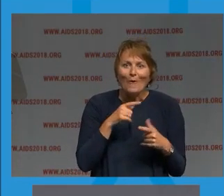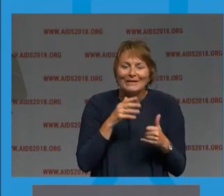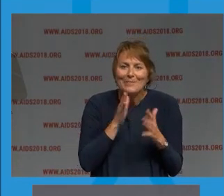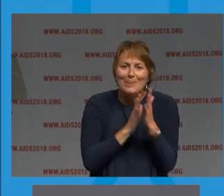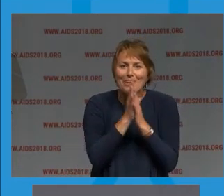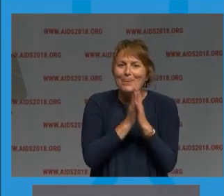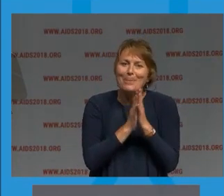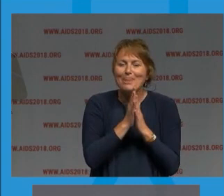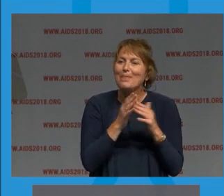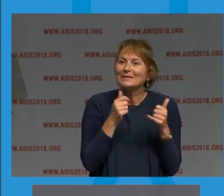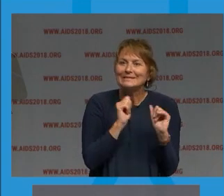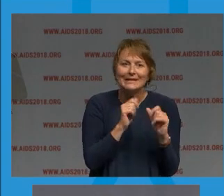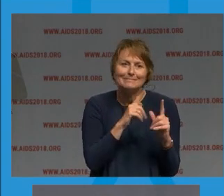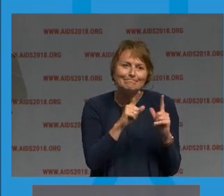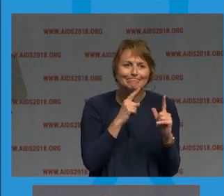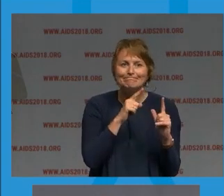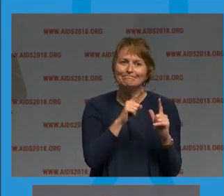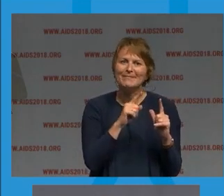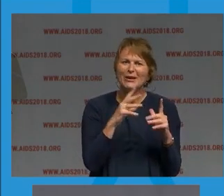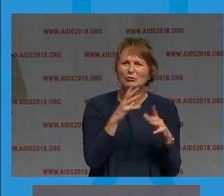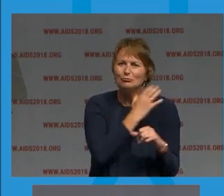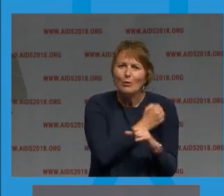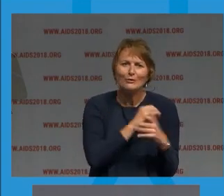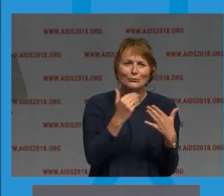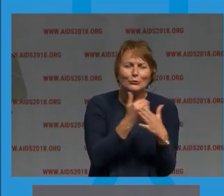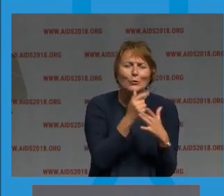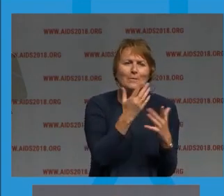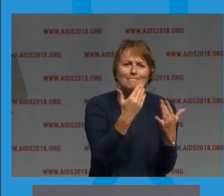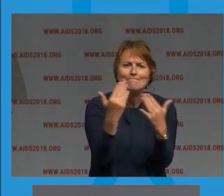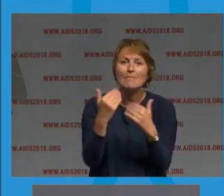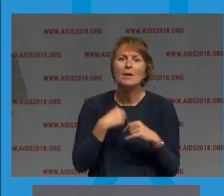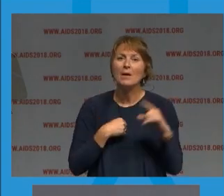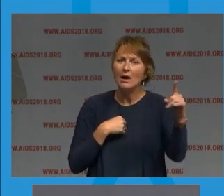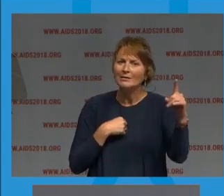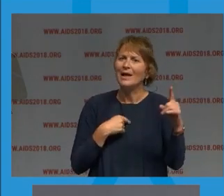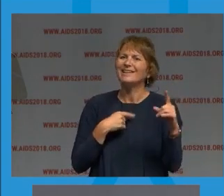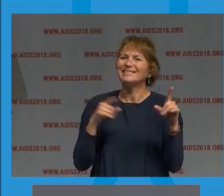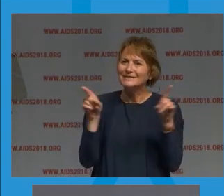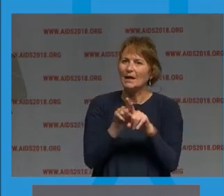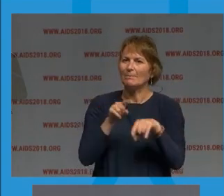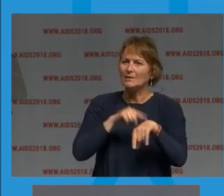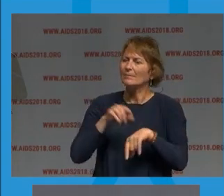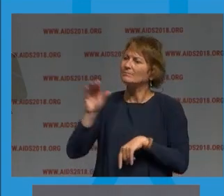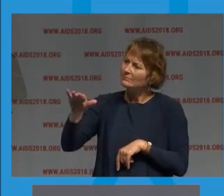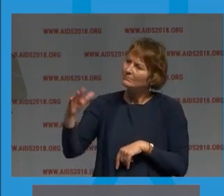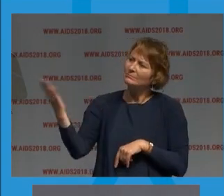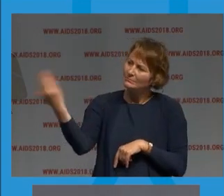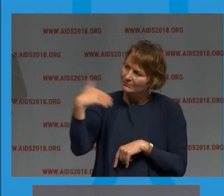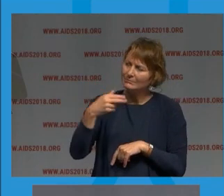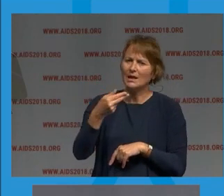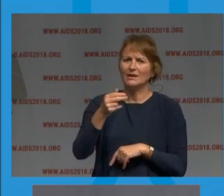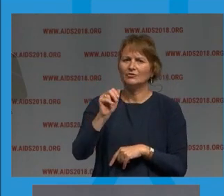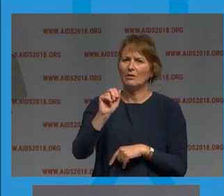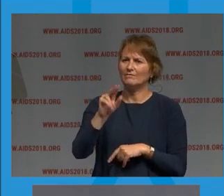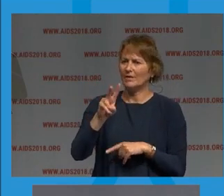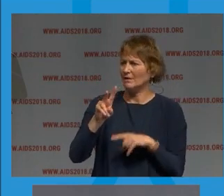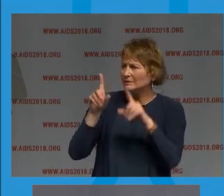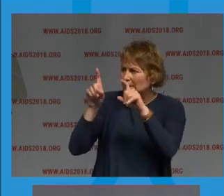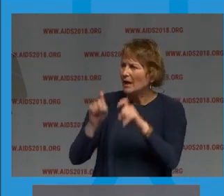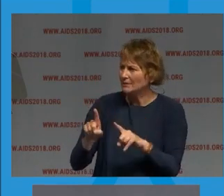harm reduction and HIV testing services is another challenge to ensure effective HIV